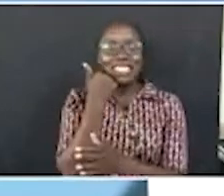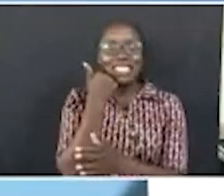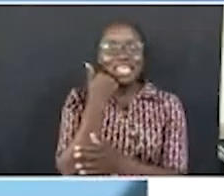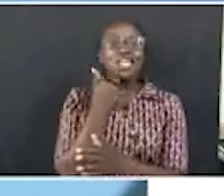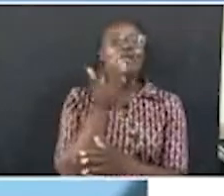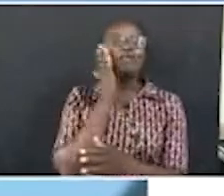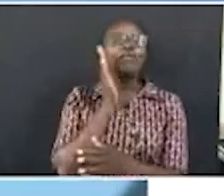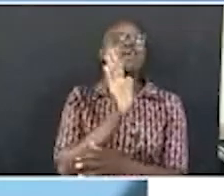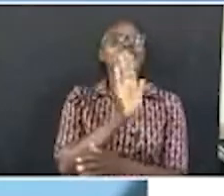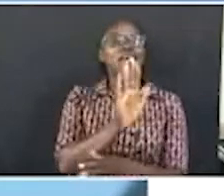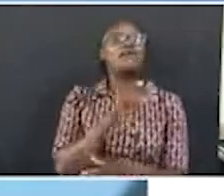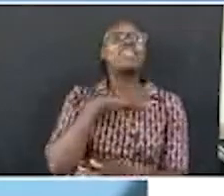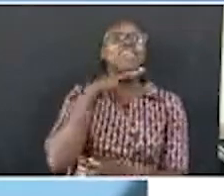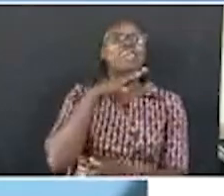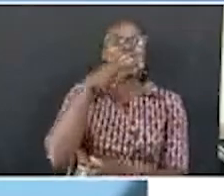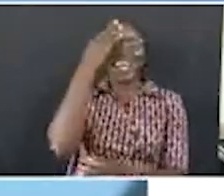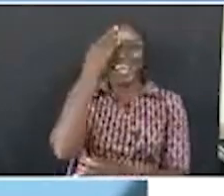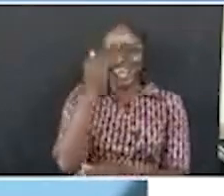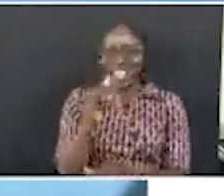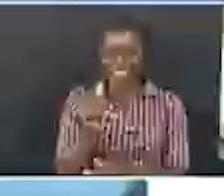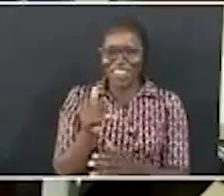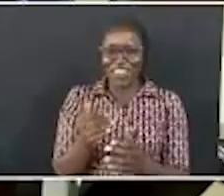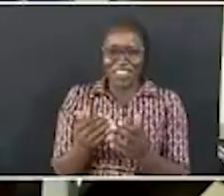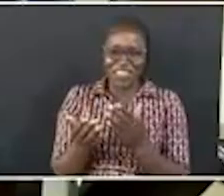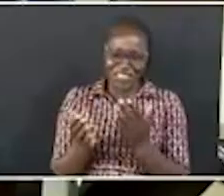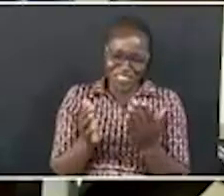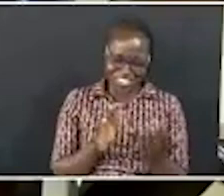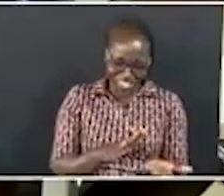Your mother may die because of you.